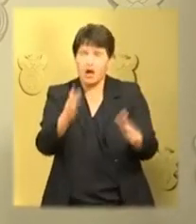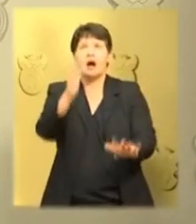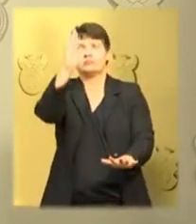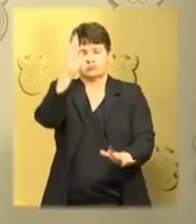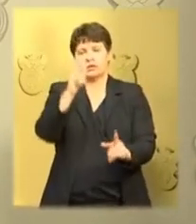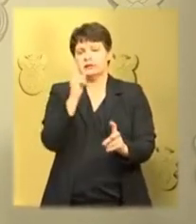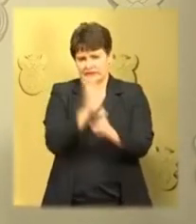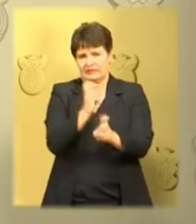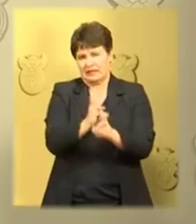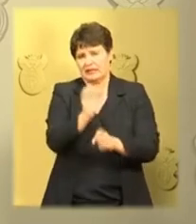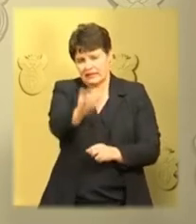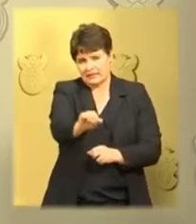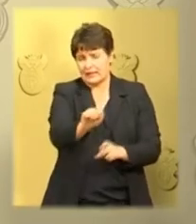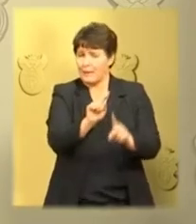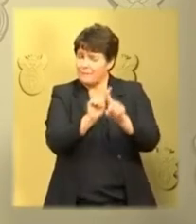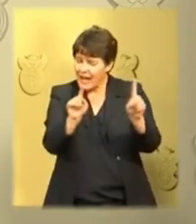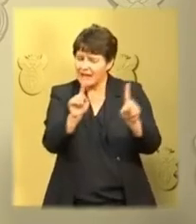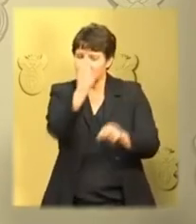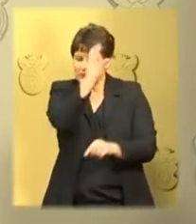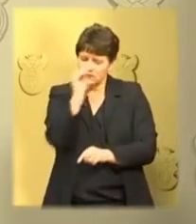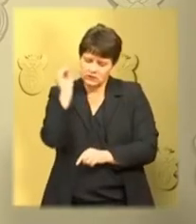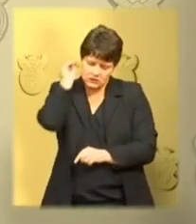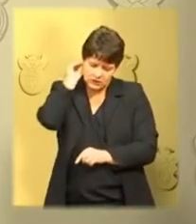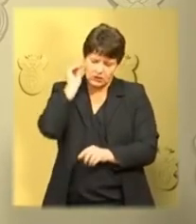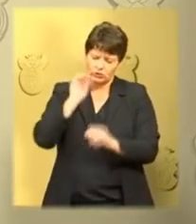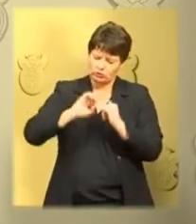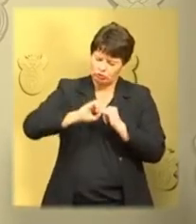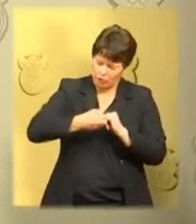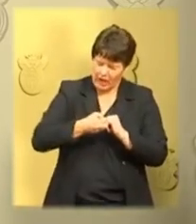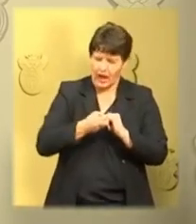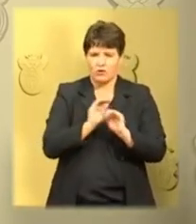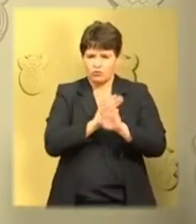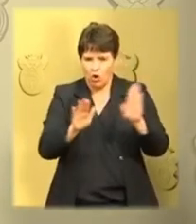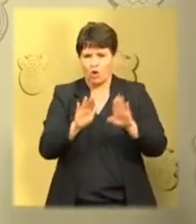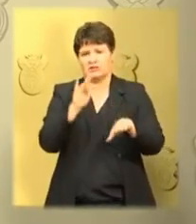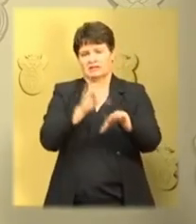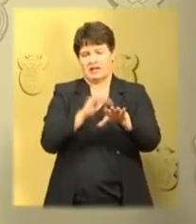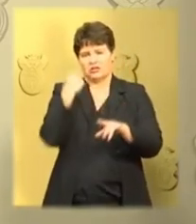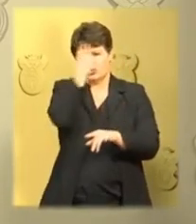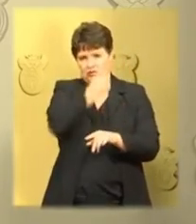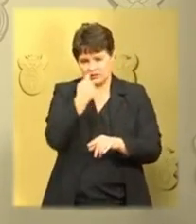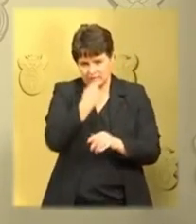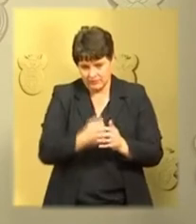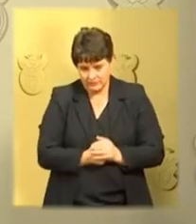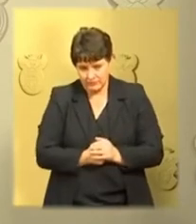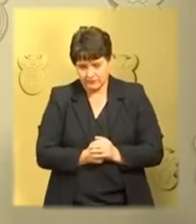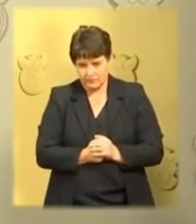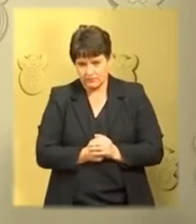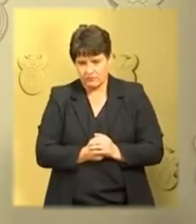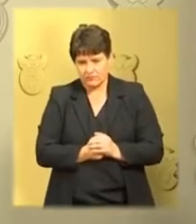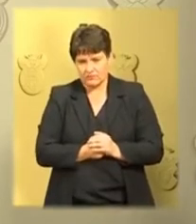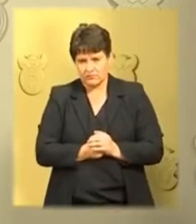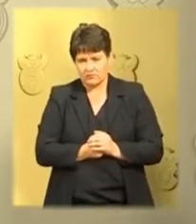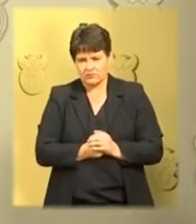precaution that we must try and practice. When you cough or